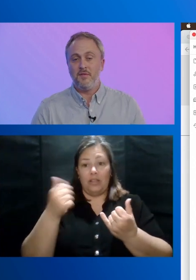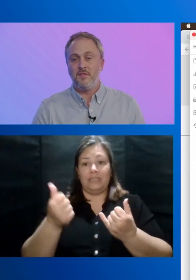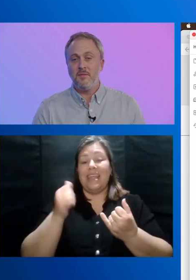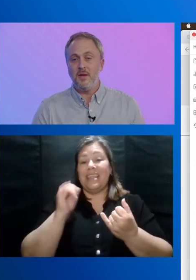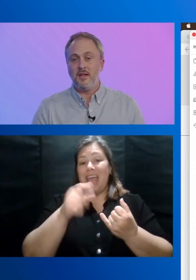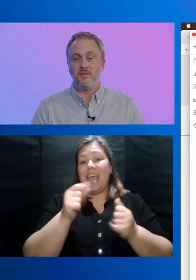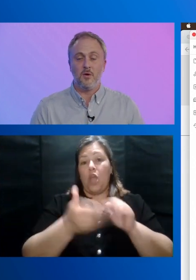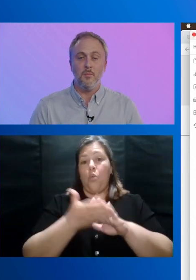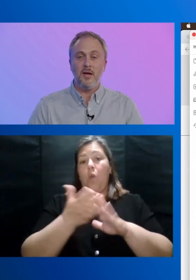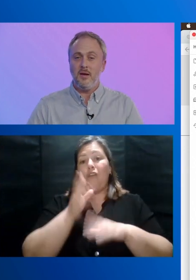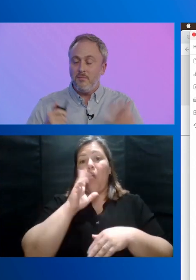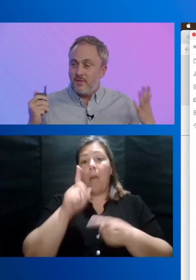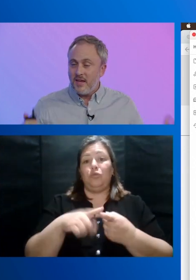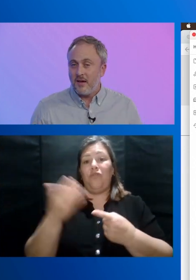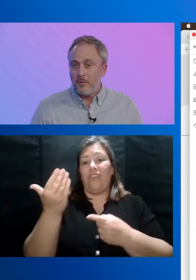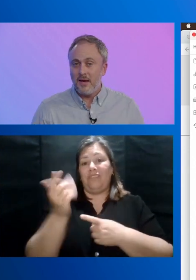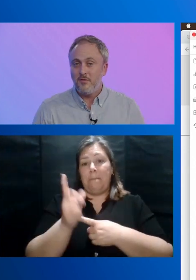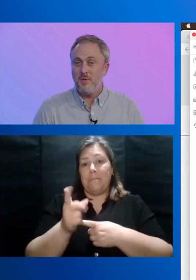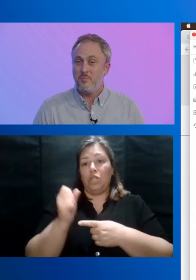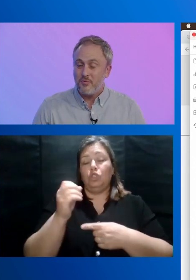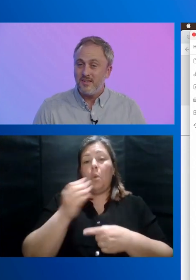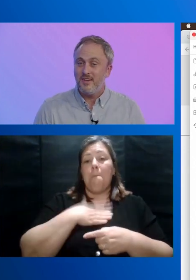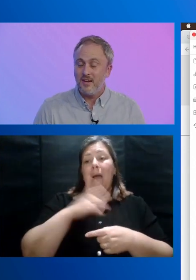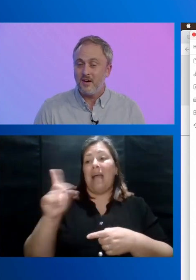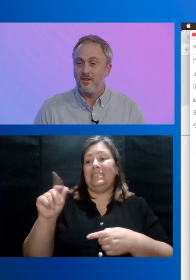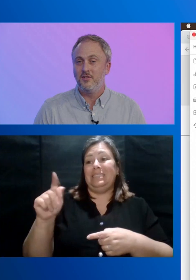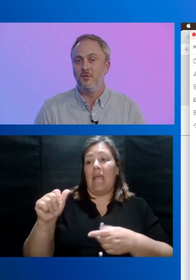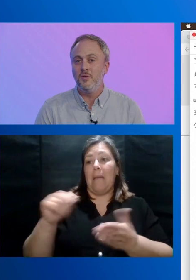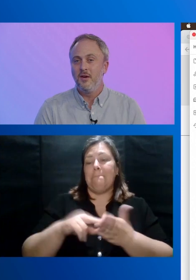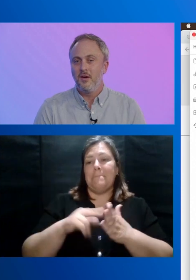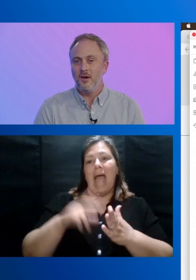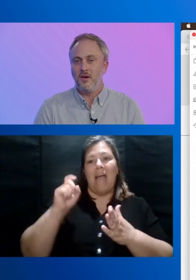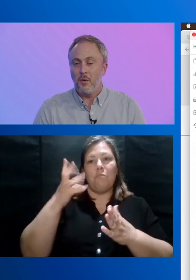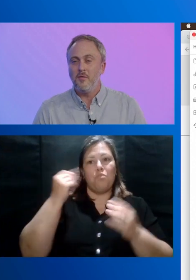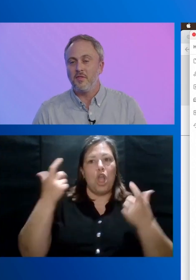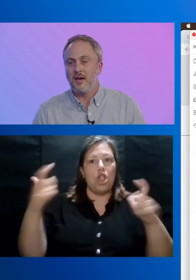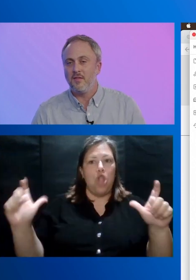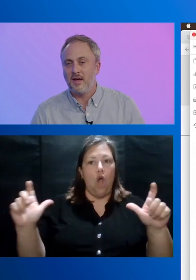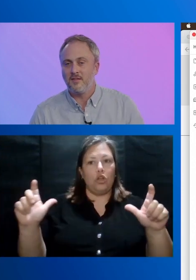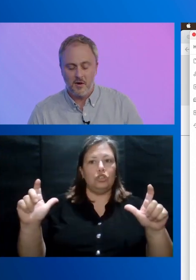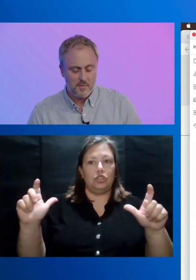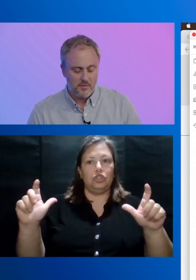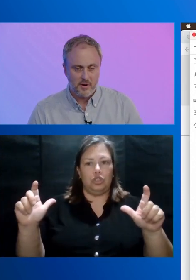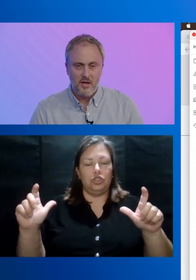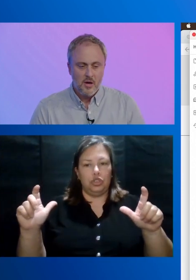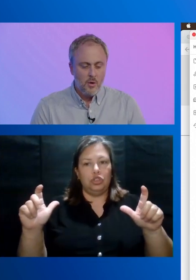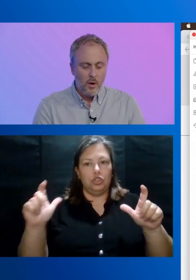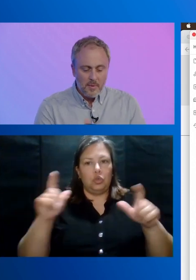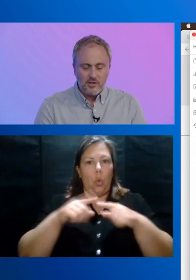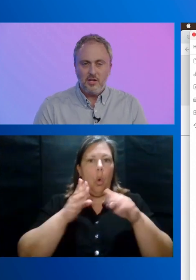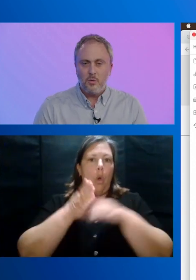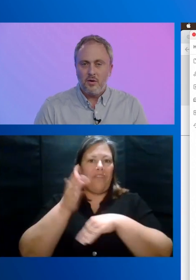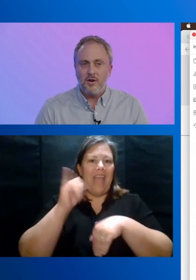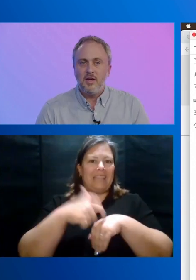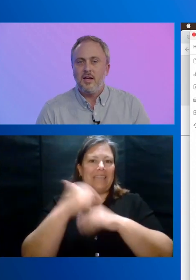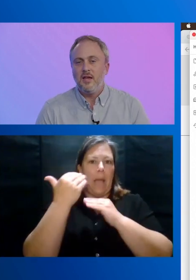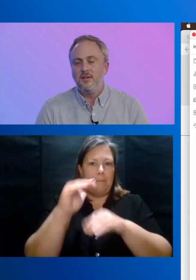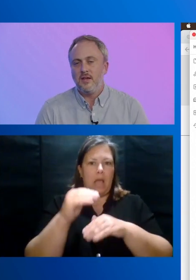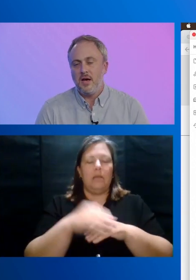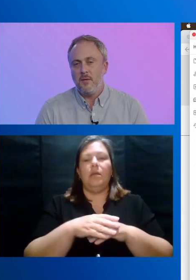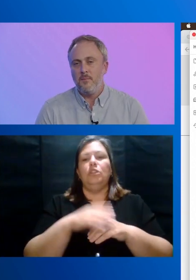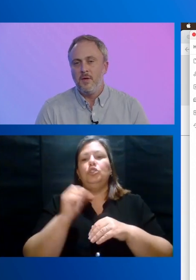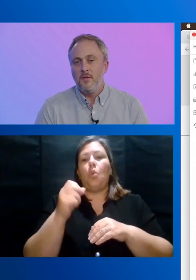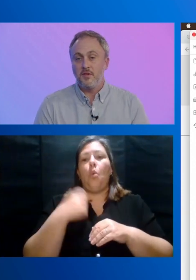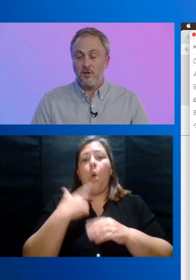up to 15 minutes, so my data will have to be pretty large to go over that timeout, right? What I'm actually querying